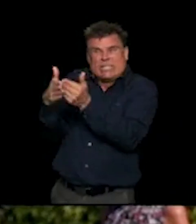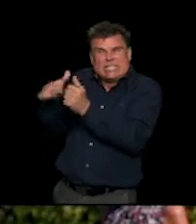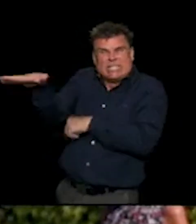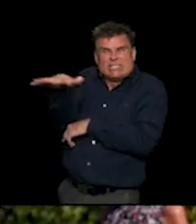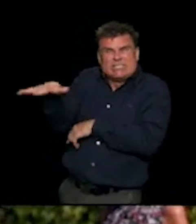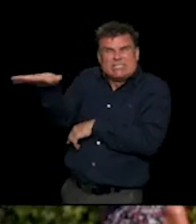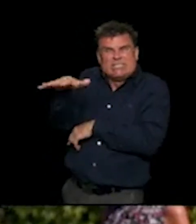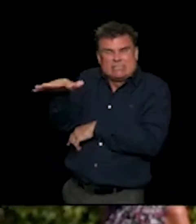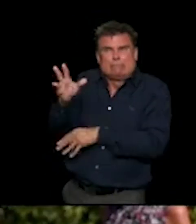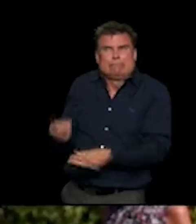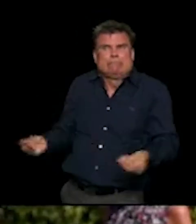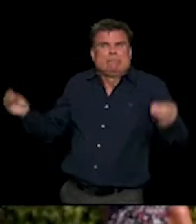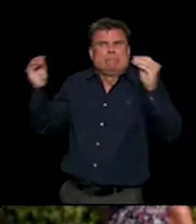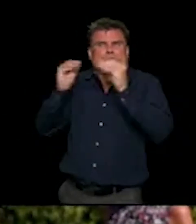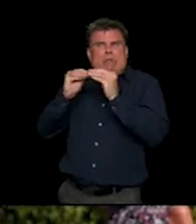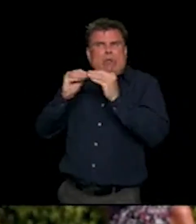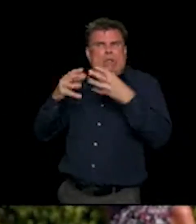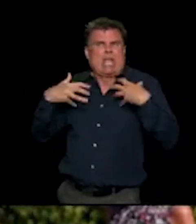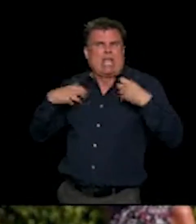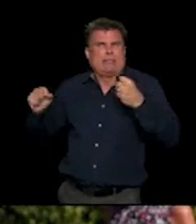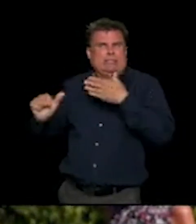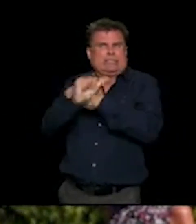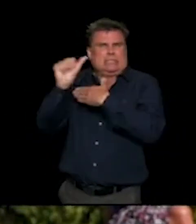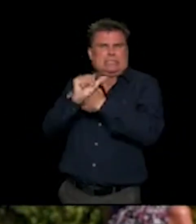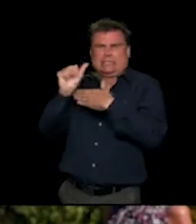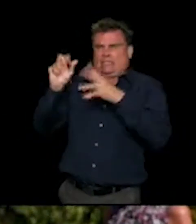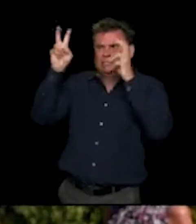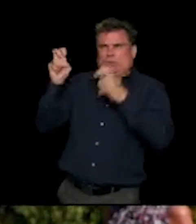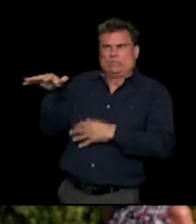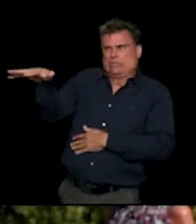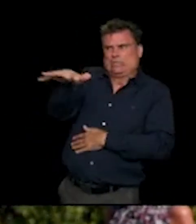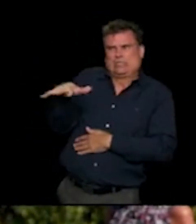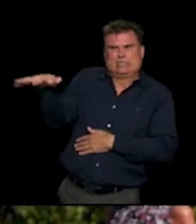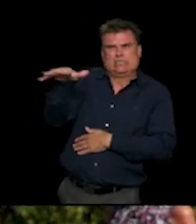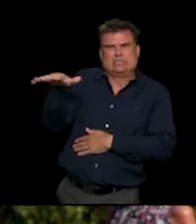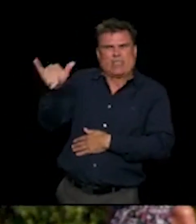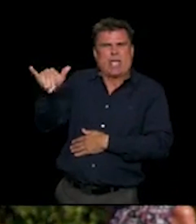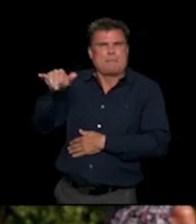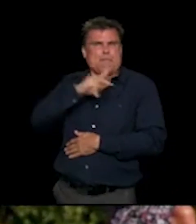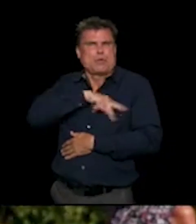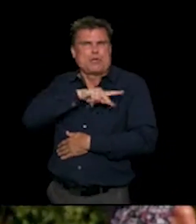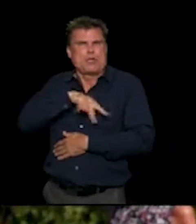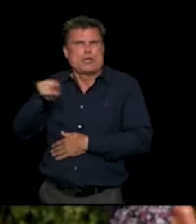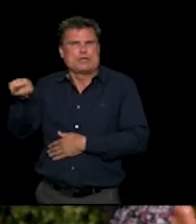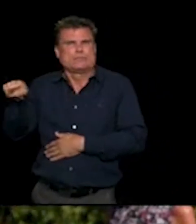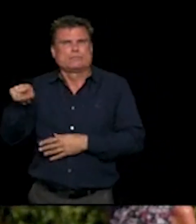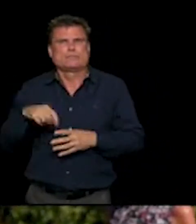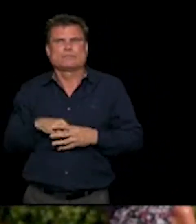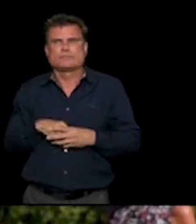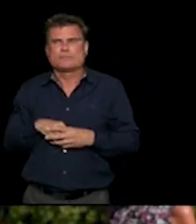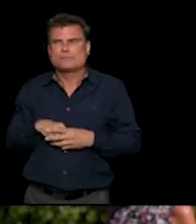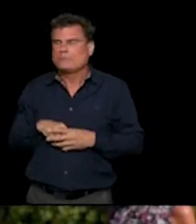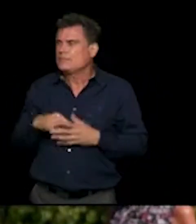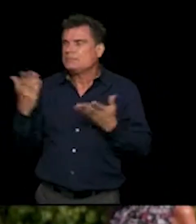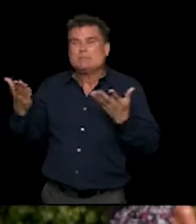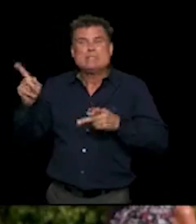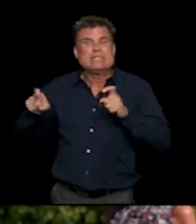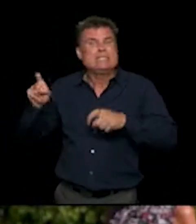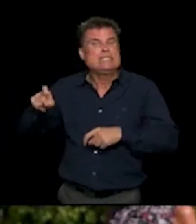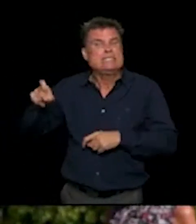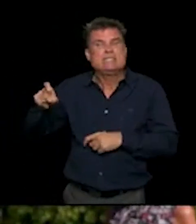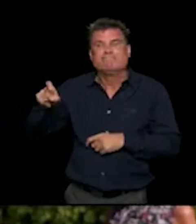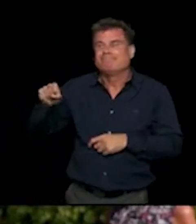we need, and perhaps the same kind of thing we need in Victoria, is some sort of emergency, like a disaster relief type tent.